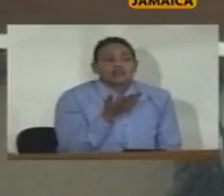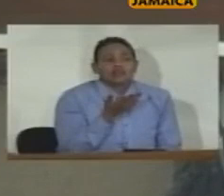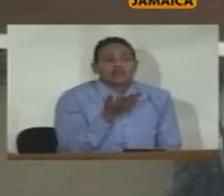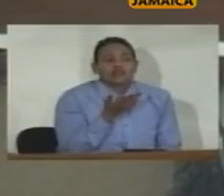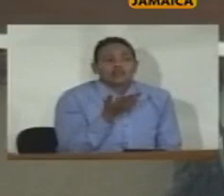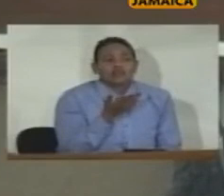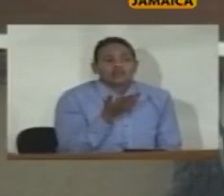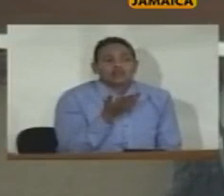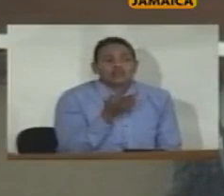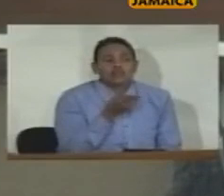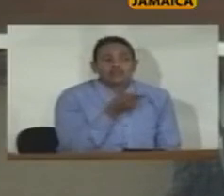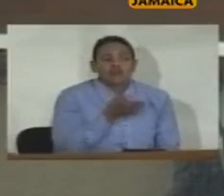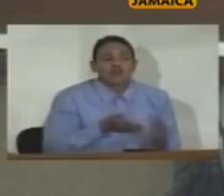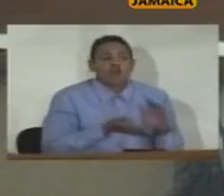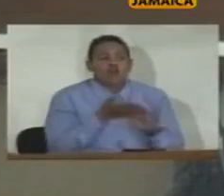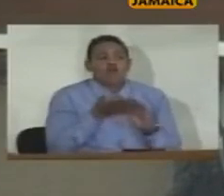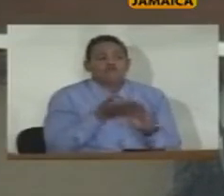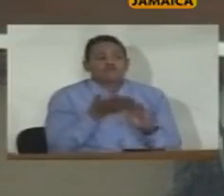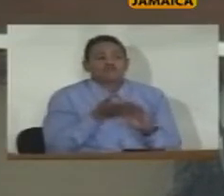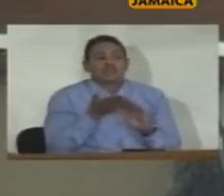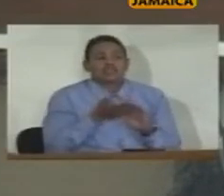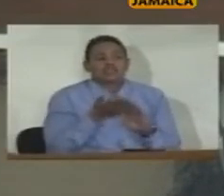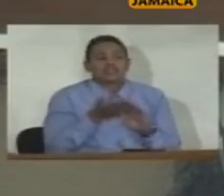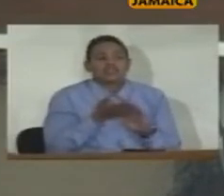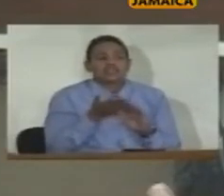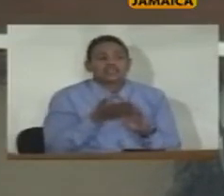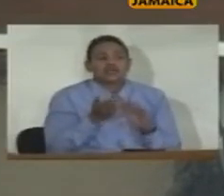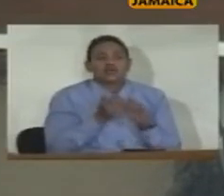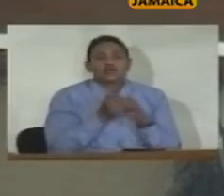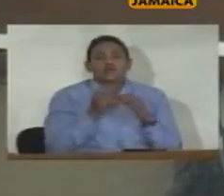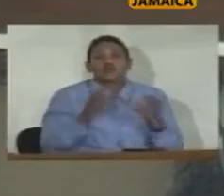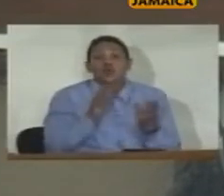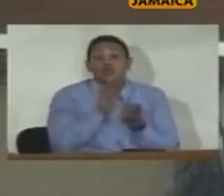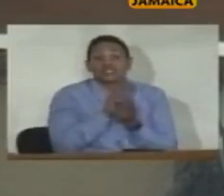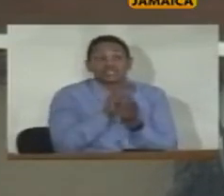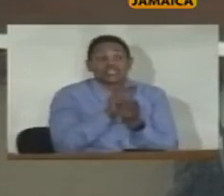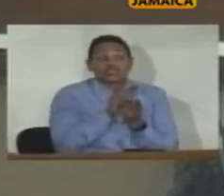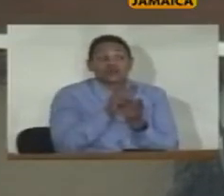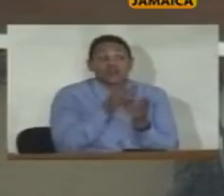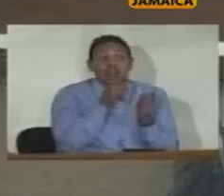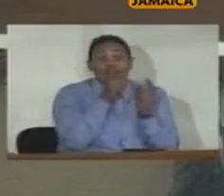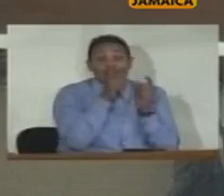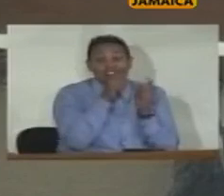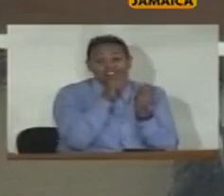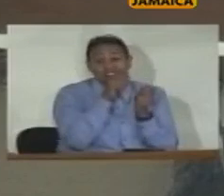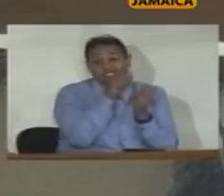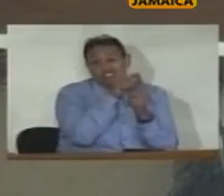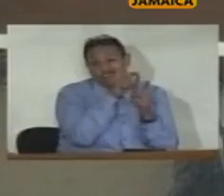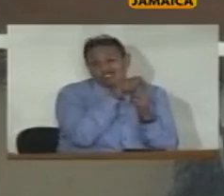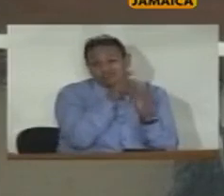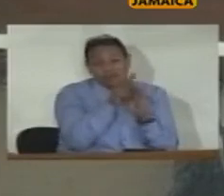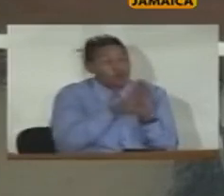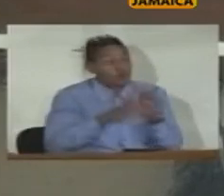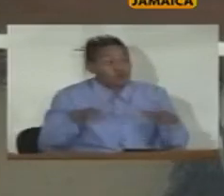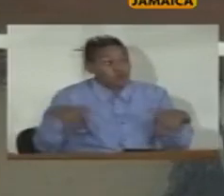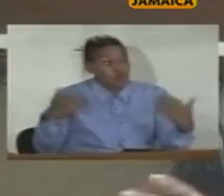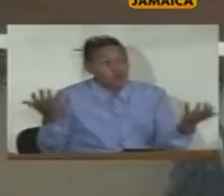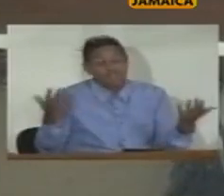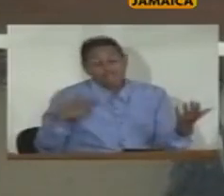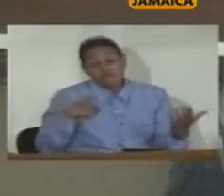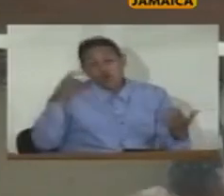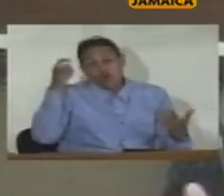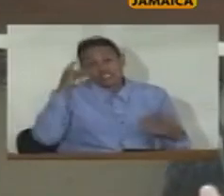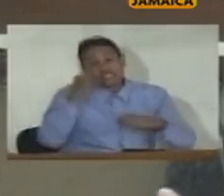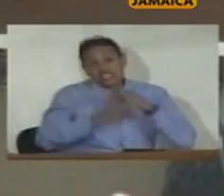the way, operating without a sexual harassment policy, because my understanding is that the institution